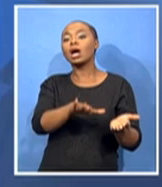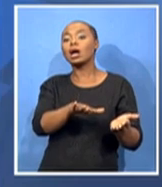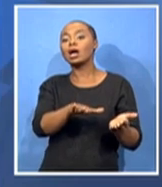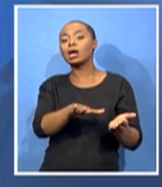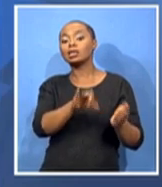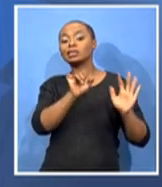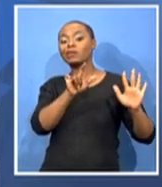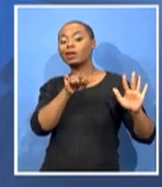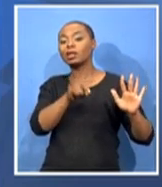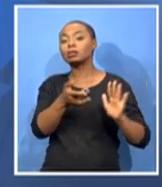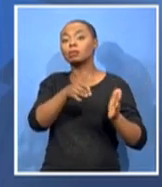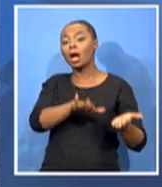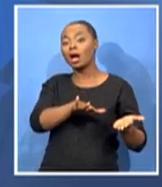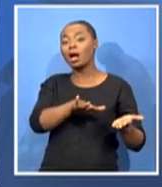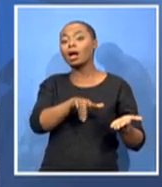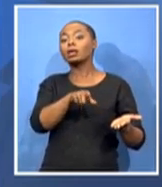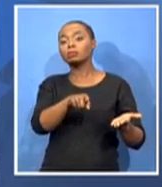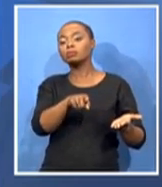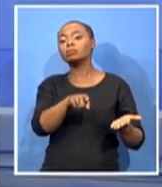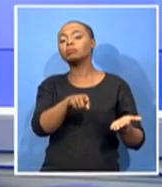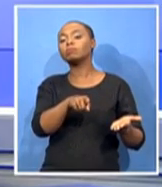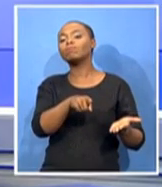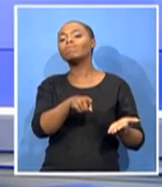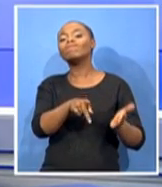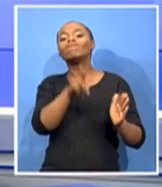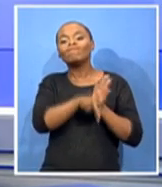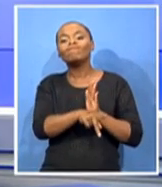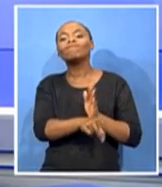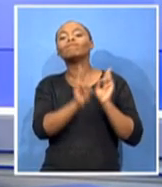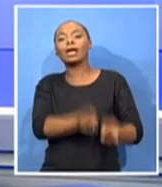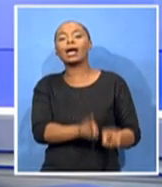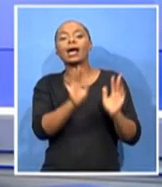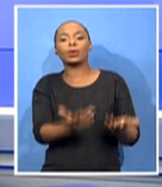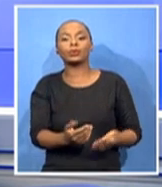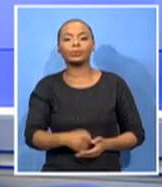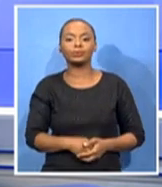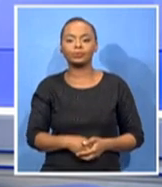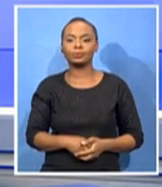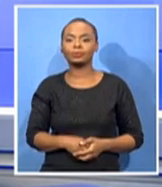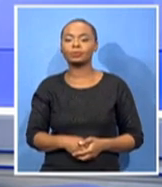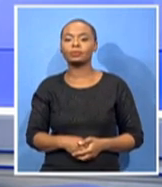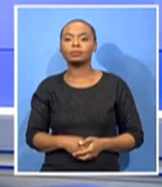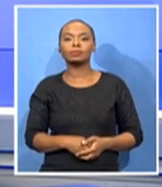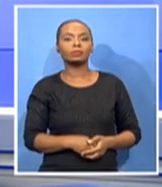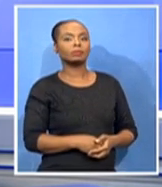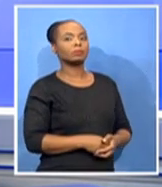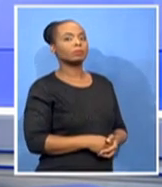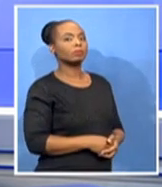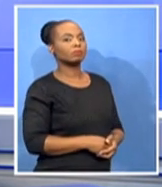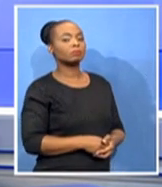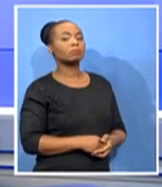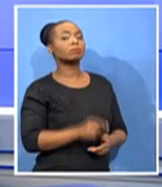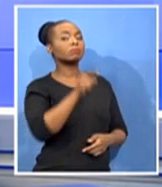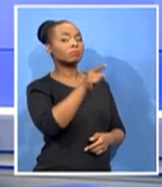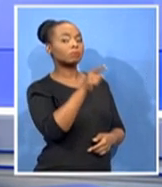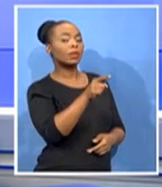exactly what the cause of their death was. So with the spent cartridges, are you able to discern at this point whether or